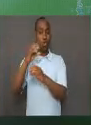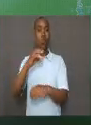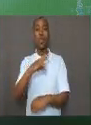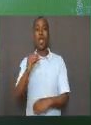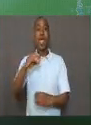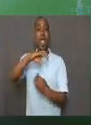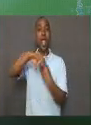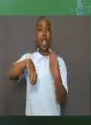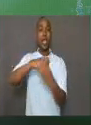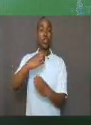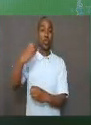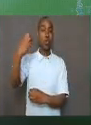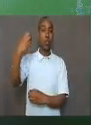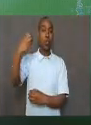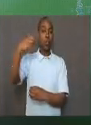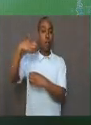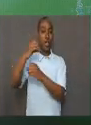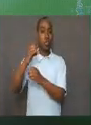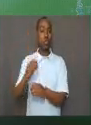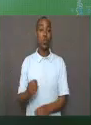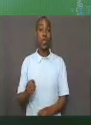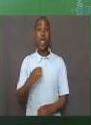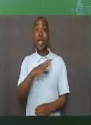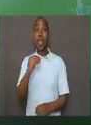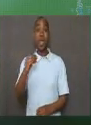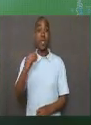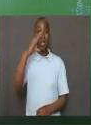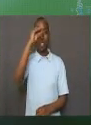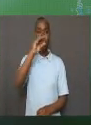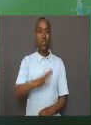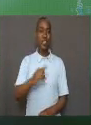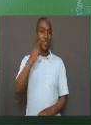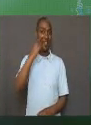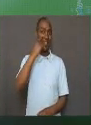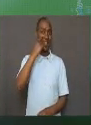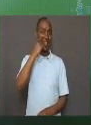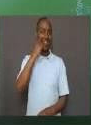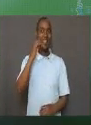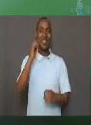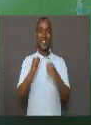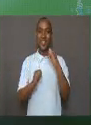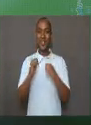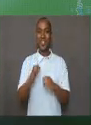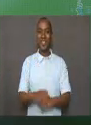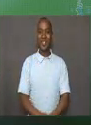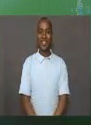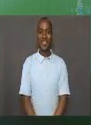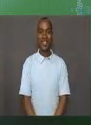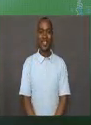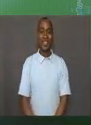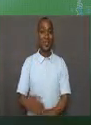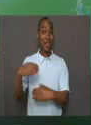microscope, and the human eye, so we can fully understand the capability of